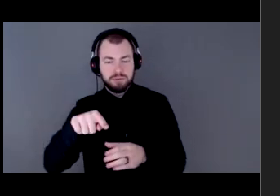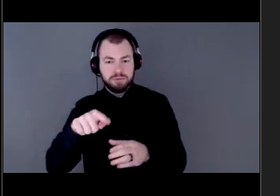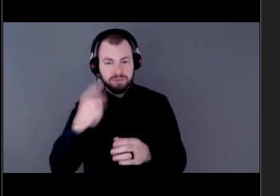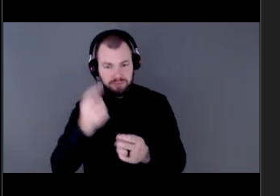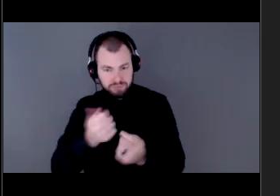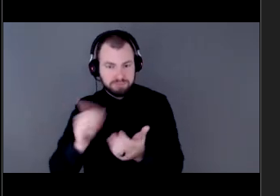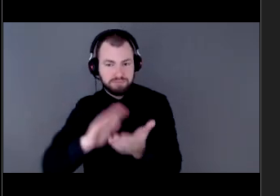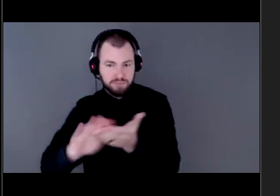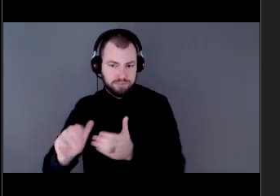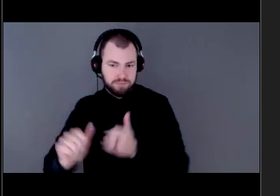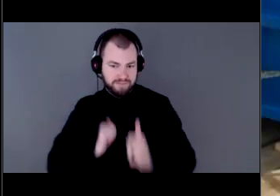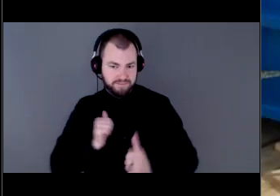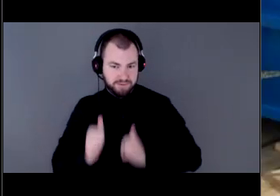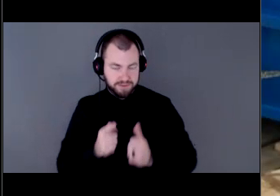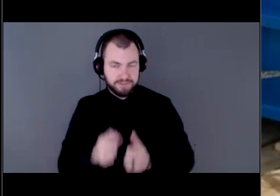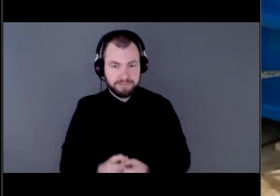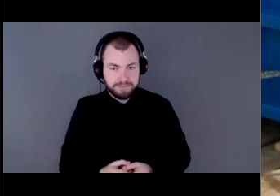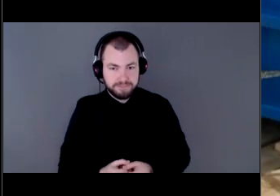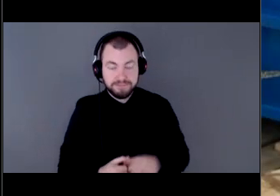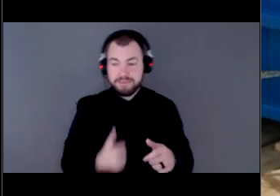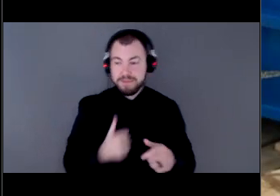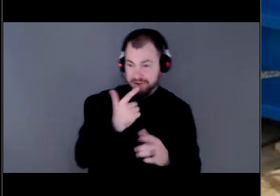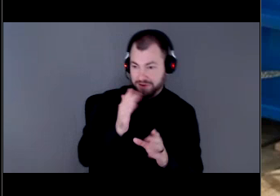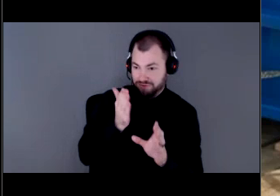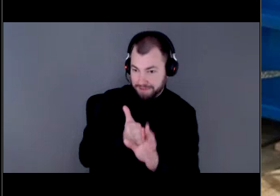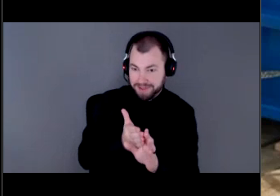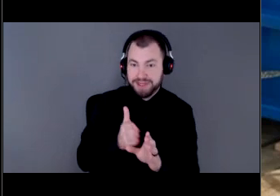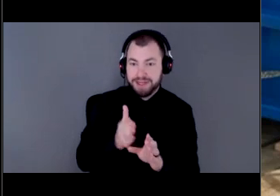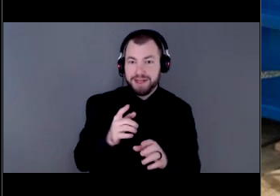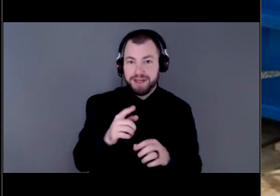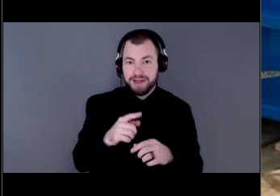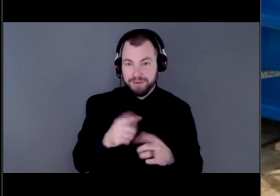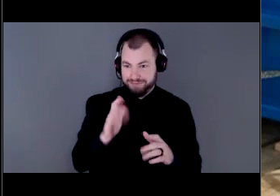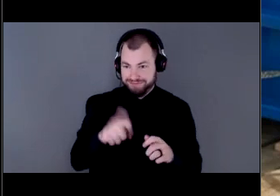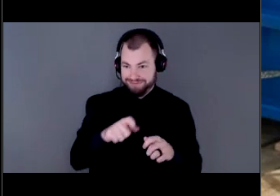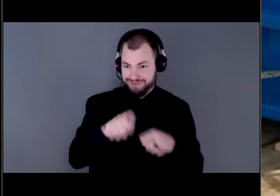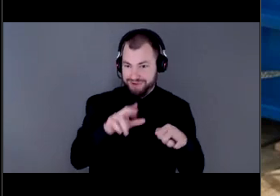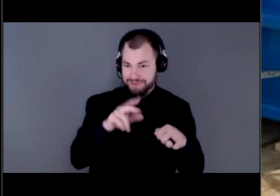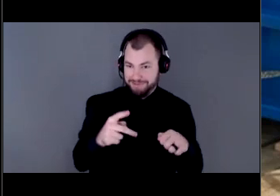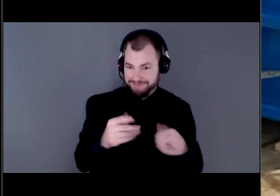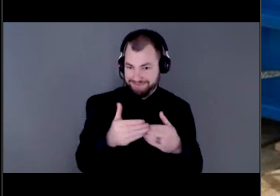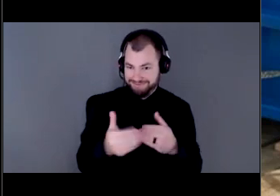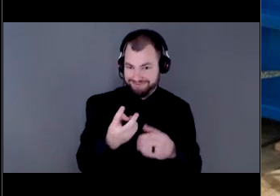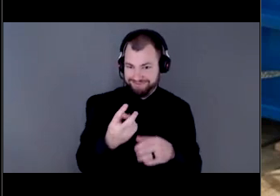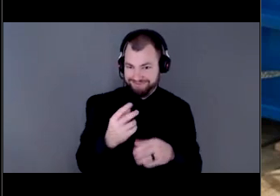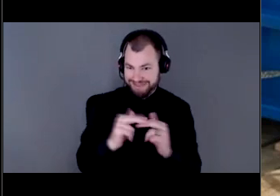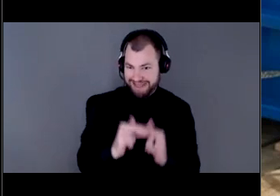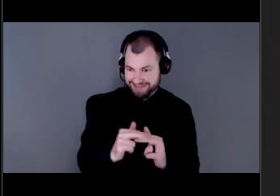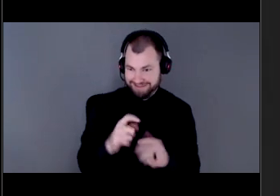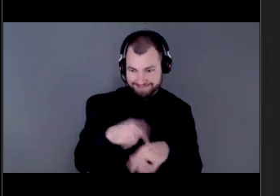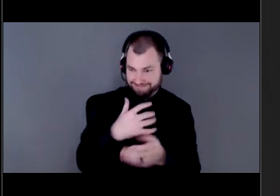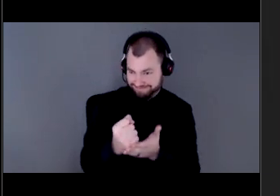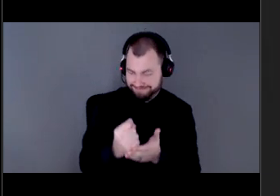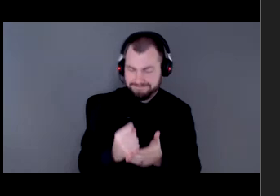efforts. I apologize for interrupting. We're going to wrap up your next few slides. We're out of time. Great, sounds good.